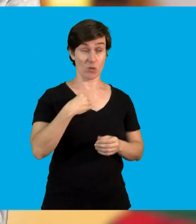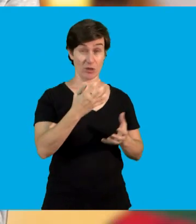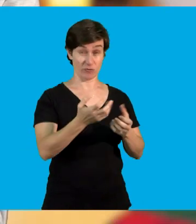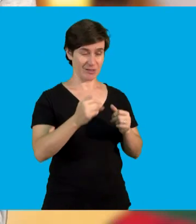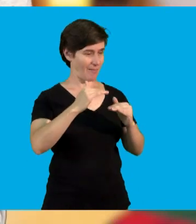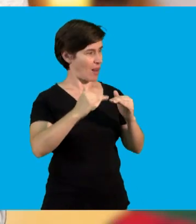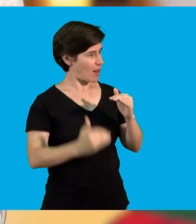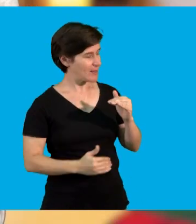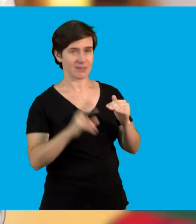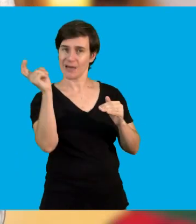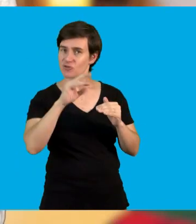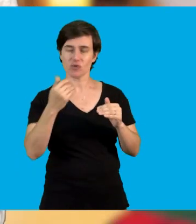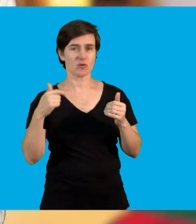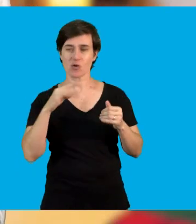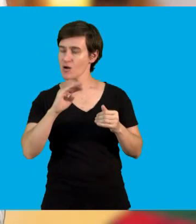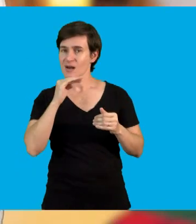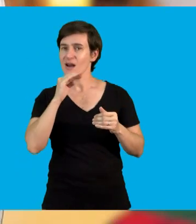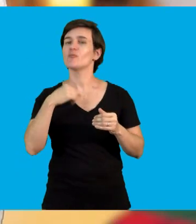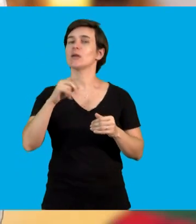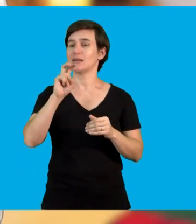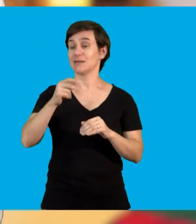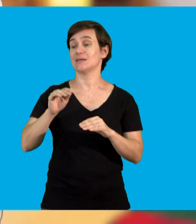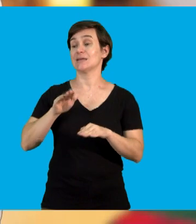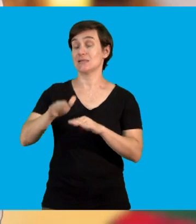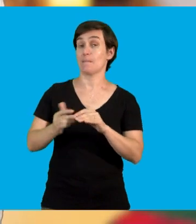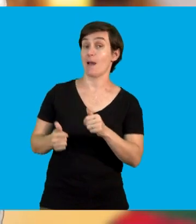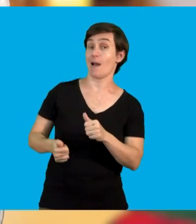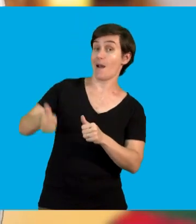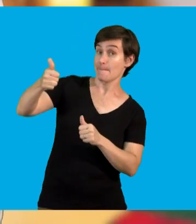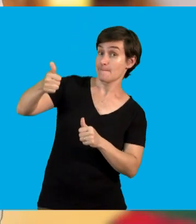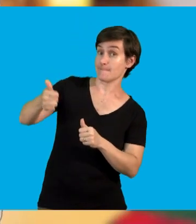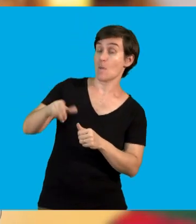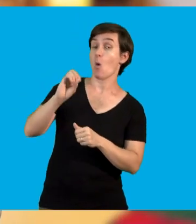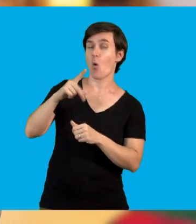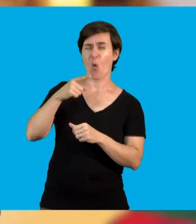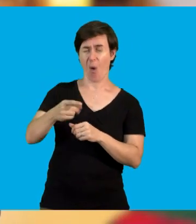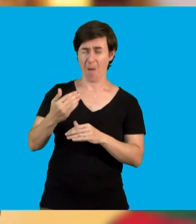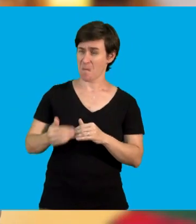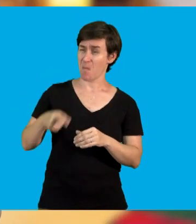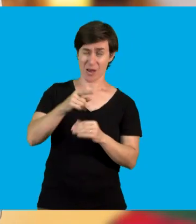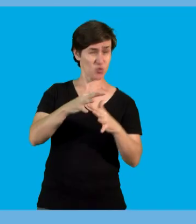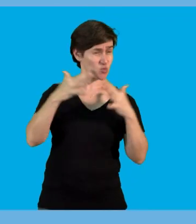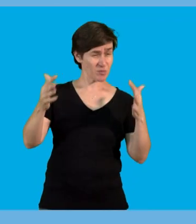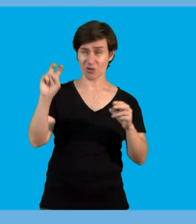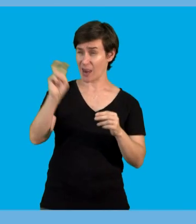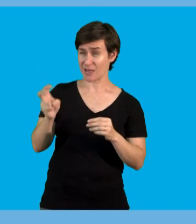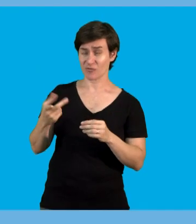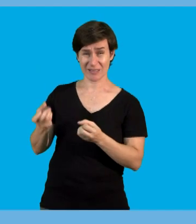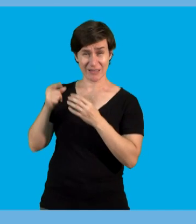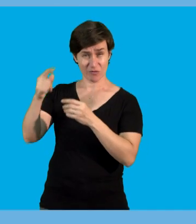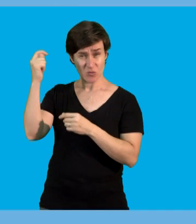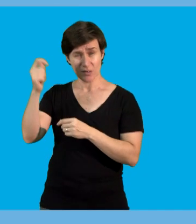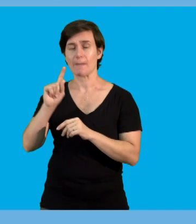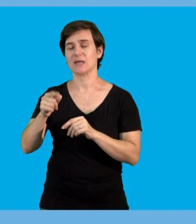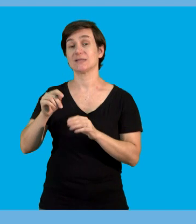stepped up. But then if more energy is received than what is required, then it needs to be stepped down. Then an